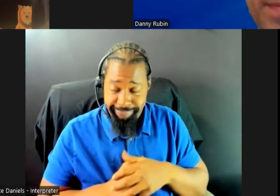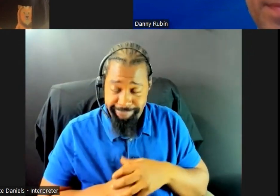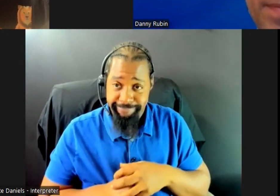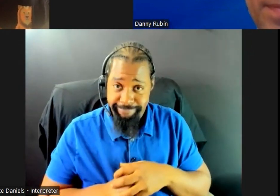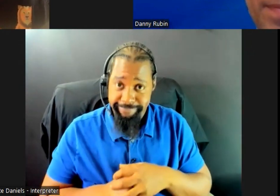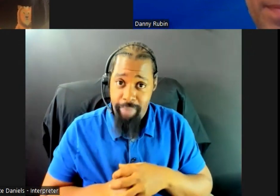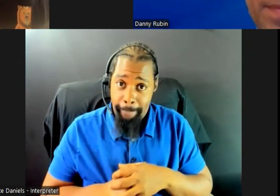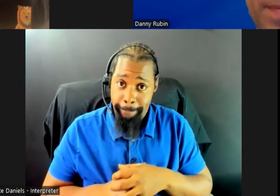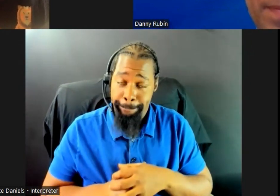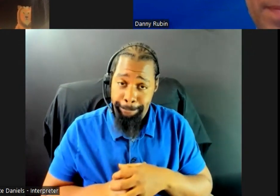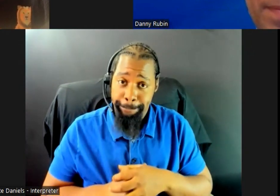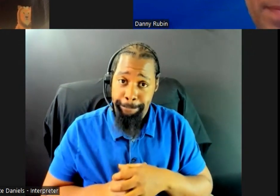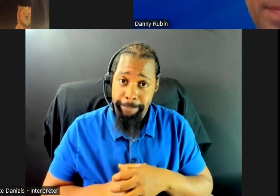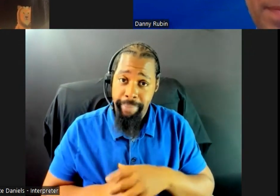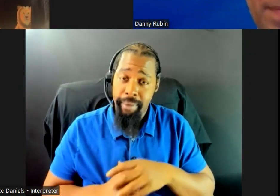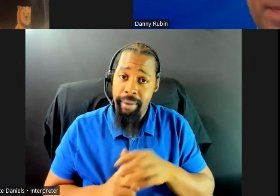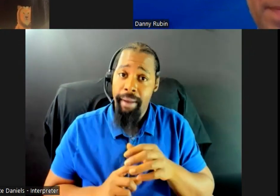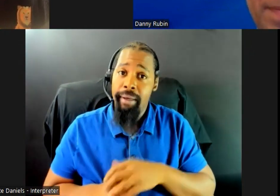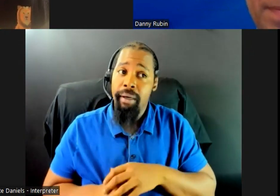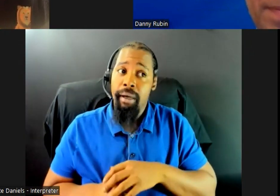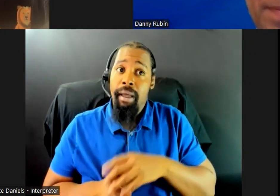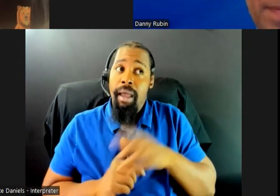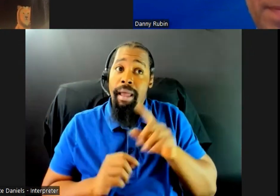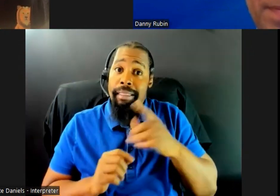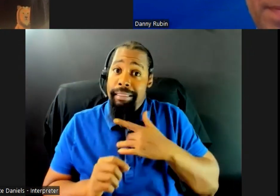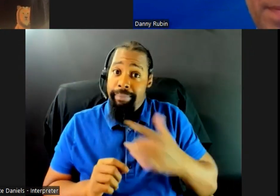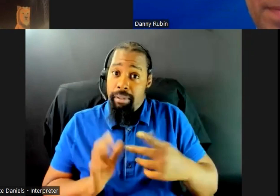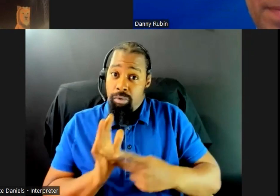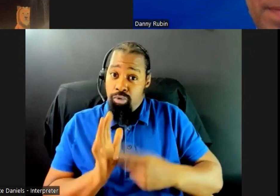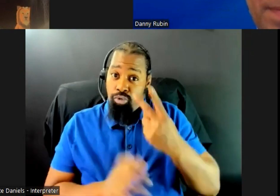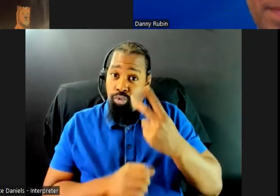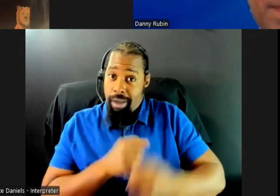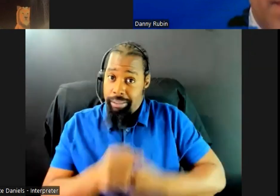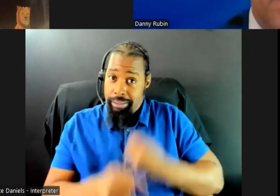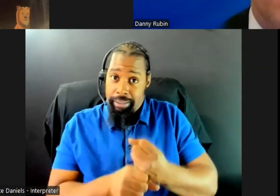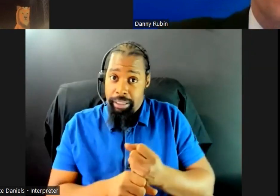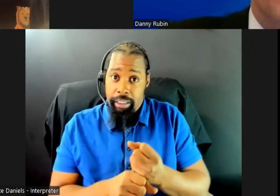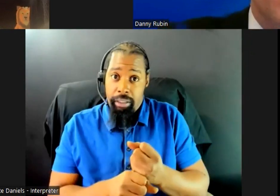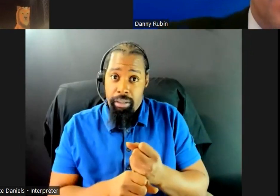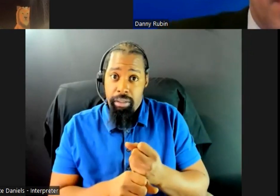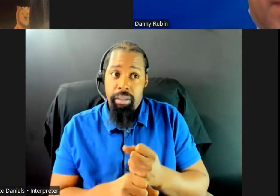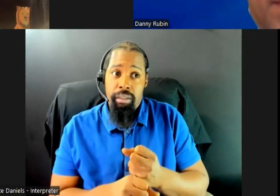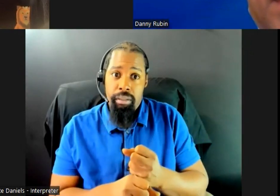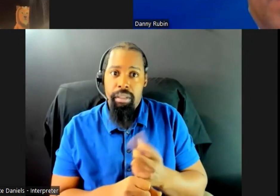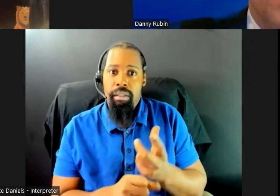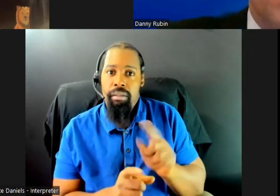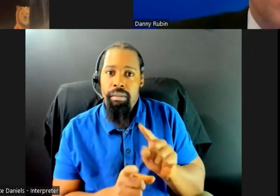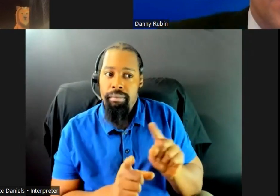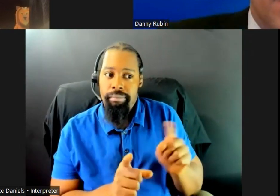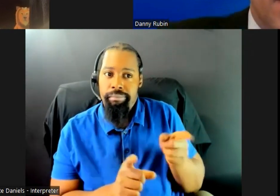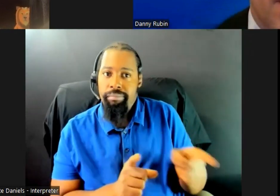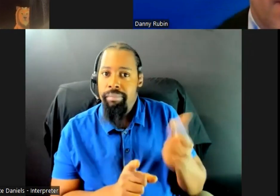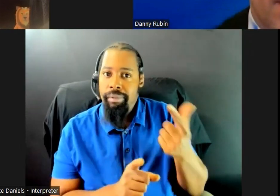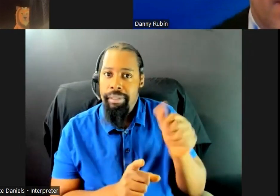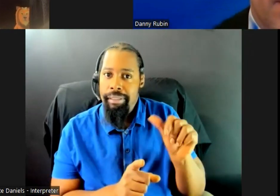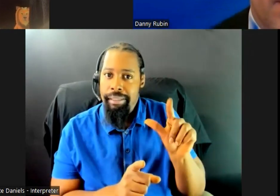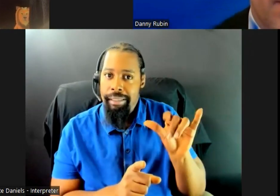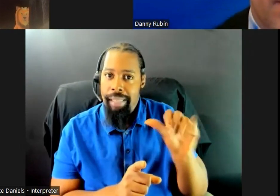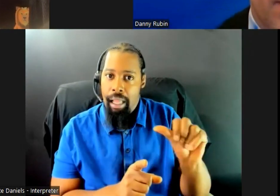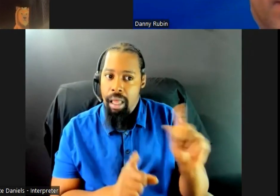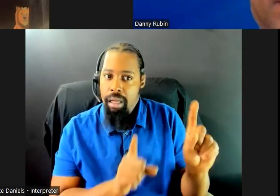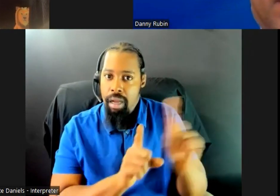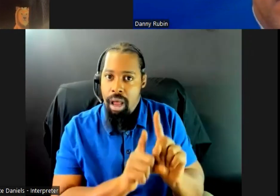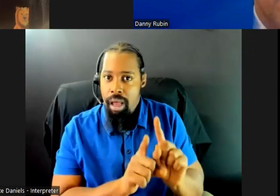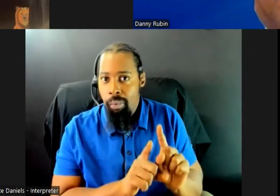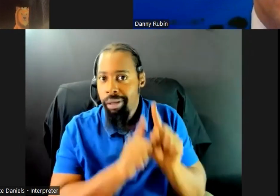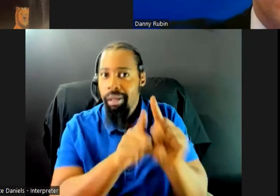at least twice a year to Paris to the big fabric exhibition, the Première Vision, where the new collections are